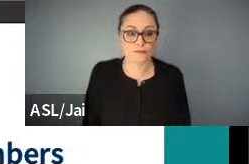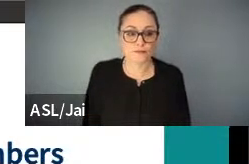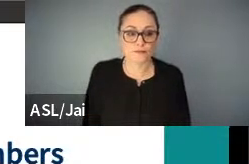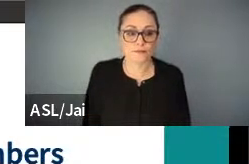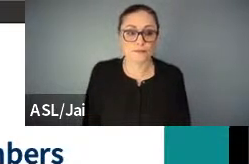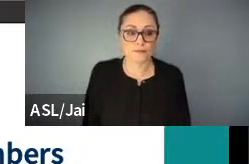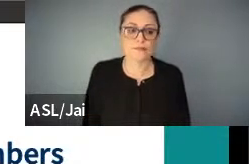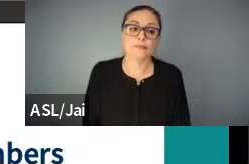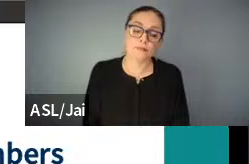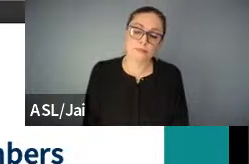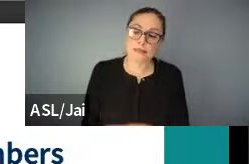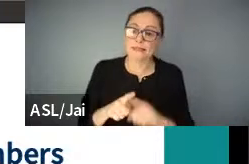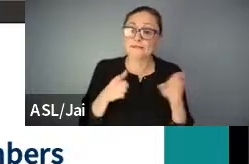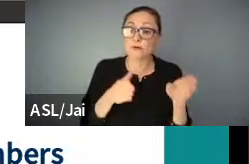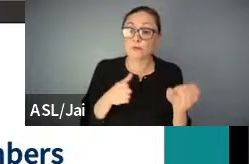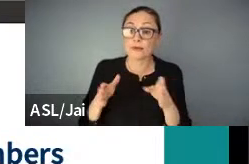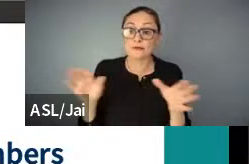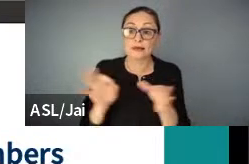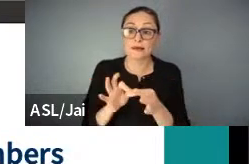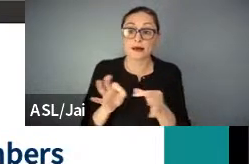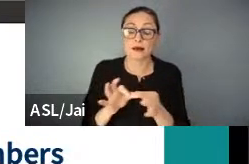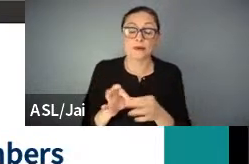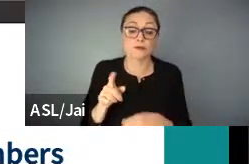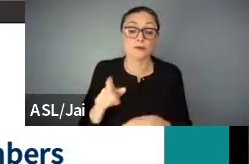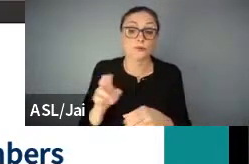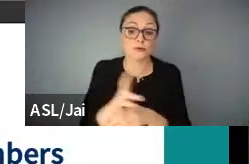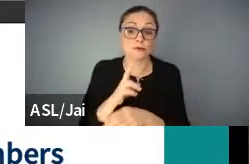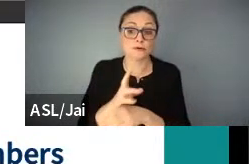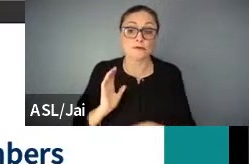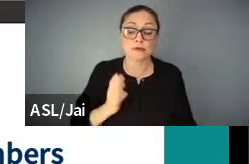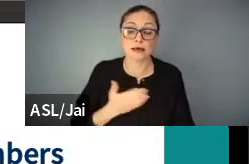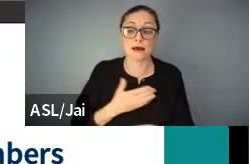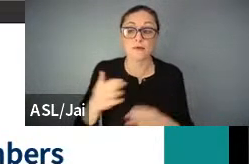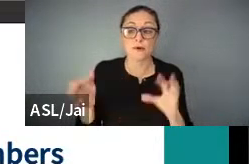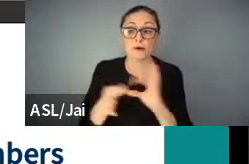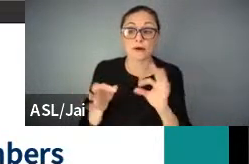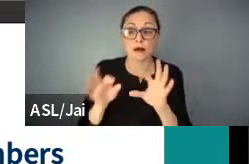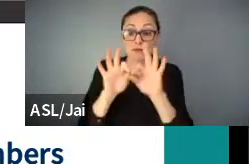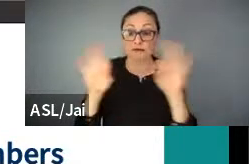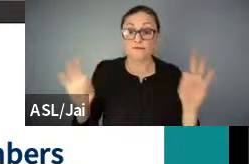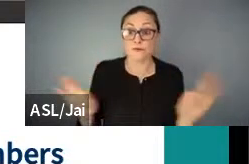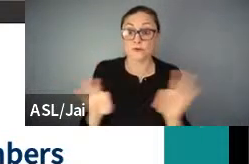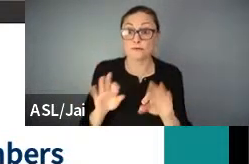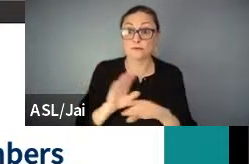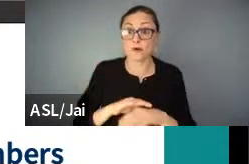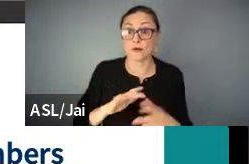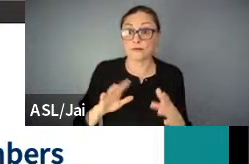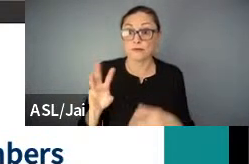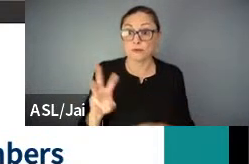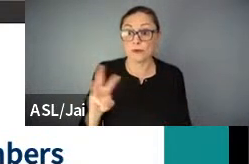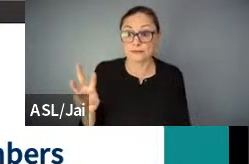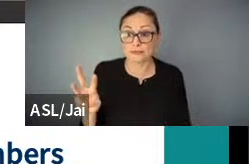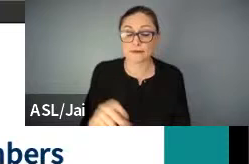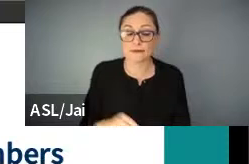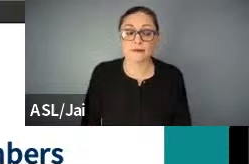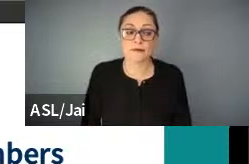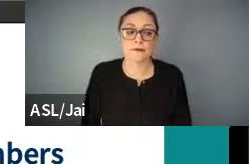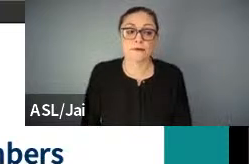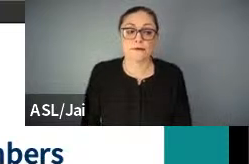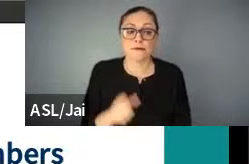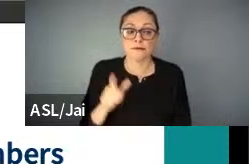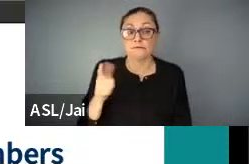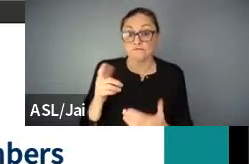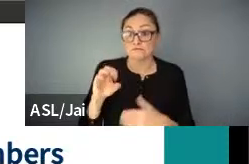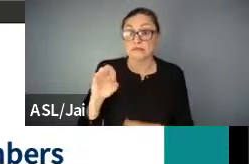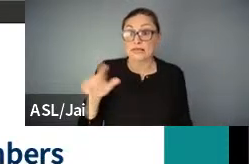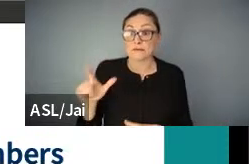So ways that you can comment, you can use our comment form on the website. You can send an